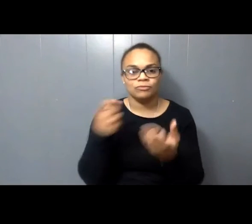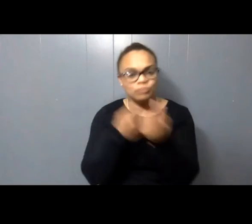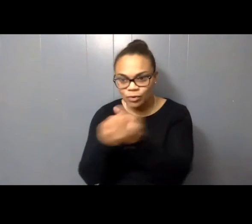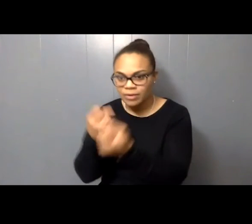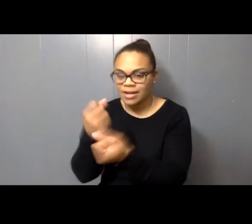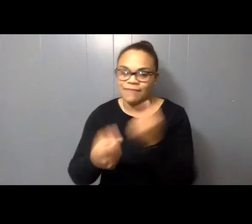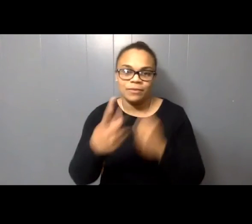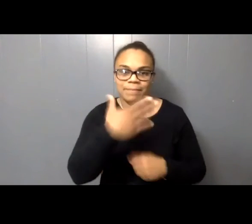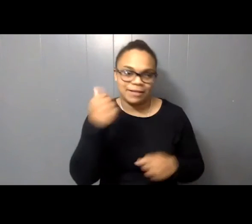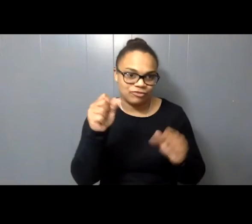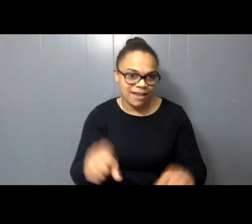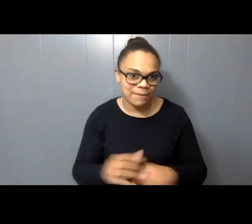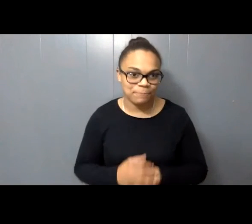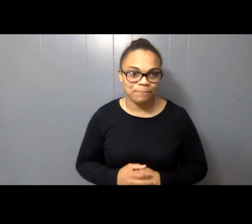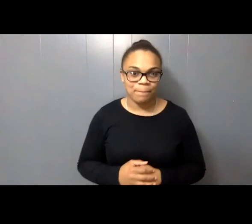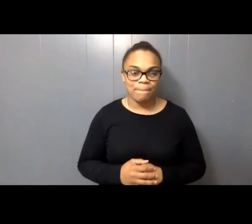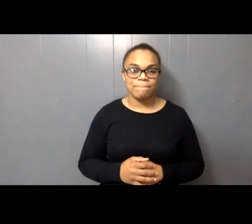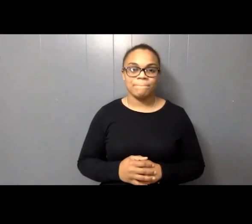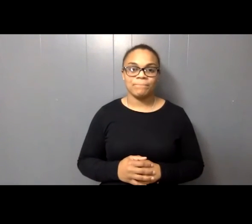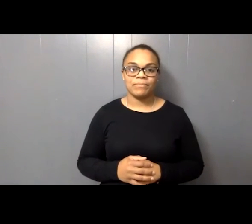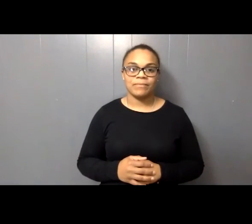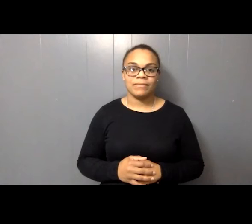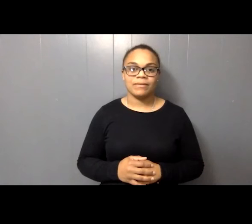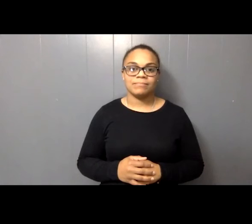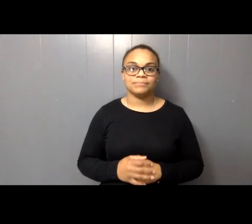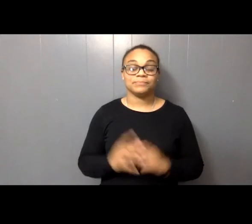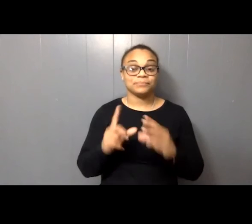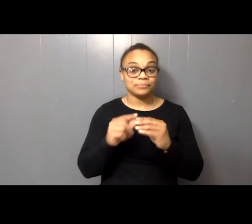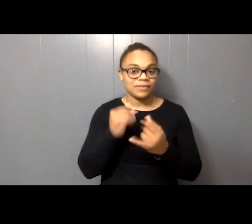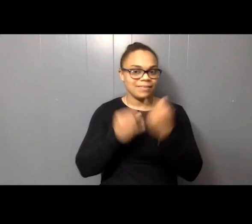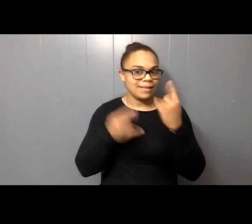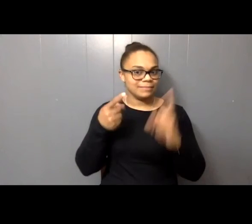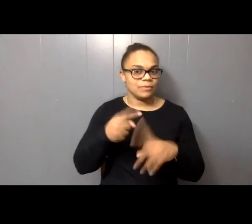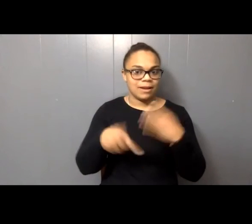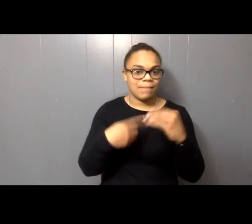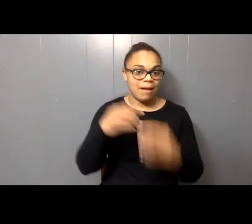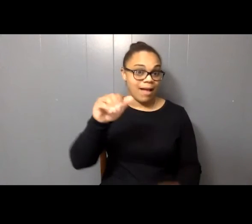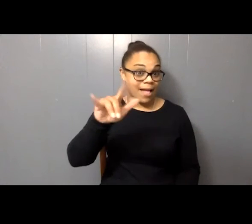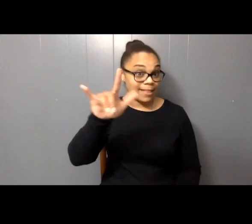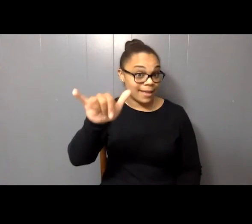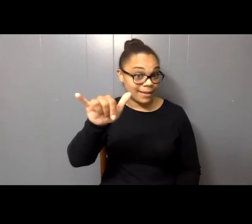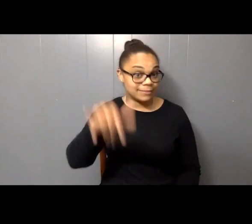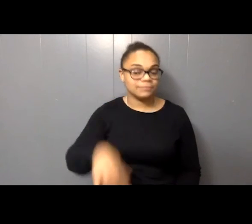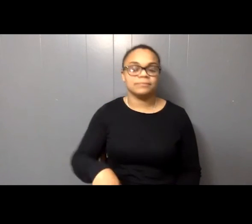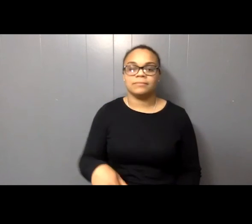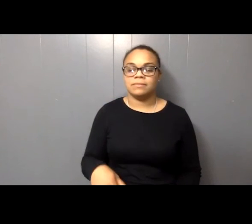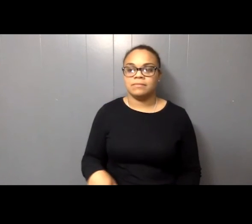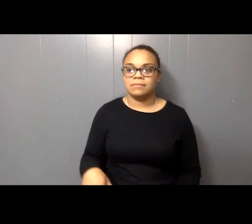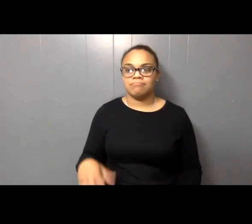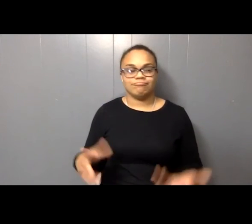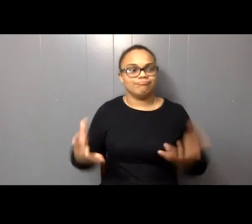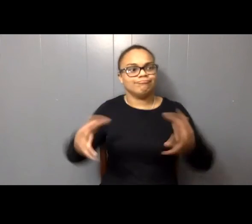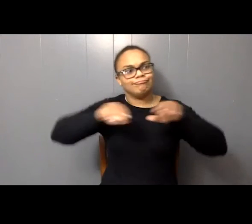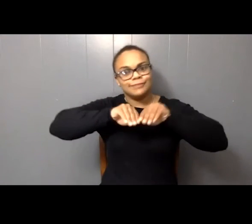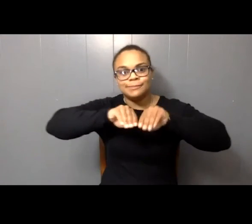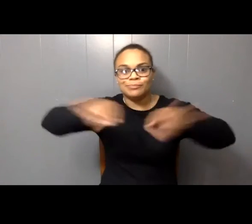Oh, and the last thing about being an ally is just spreading awareness. So starting those conversations